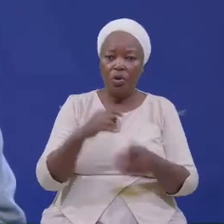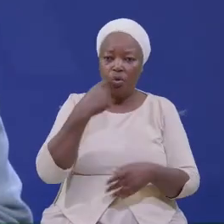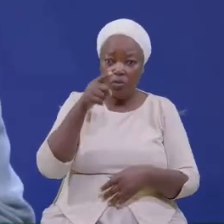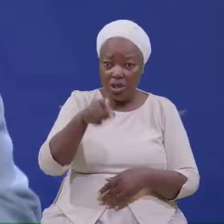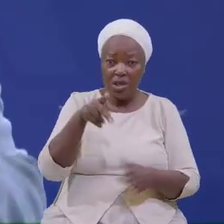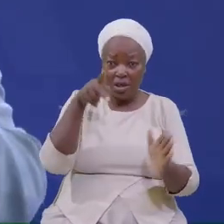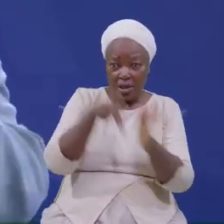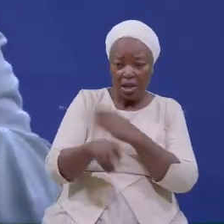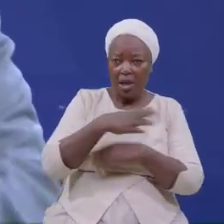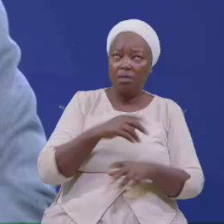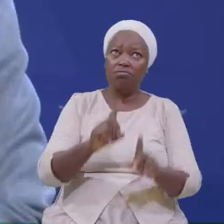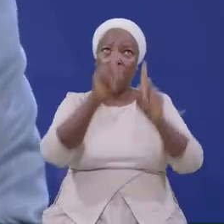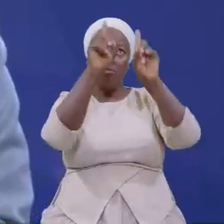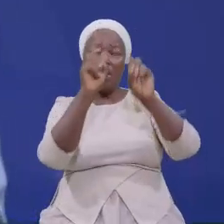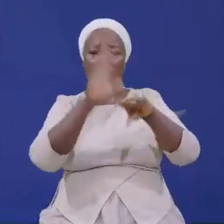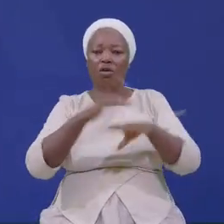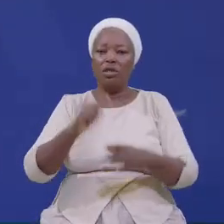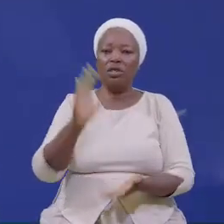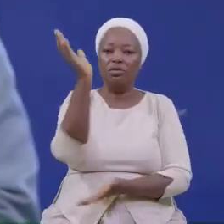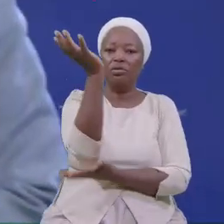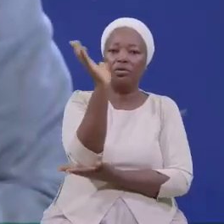and hanged on a tree.